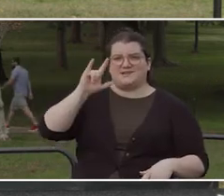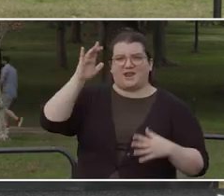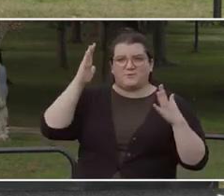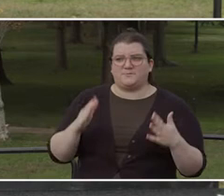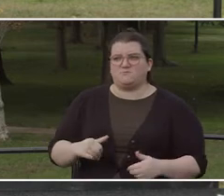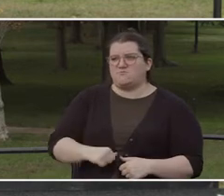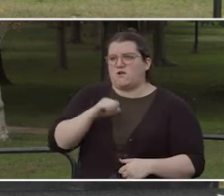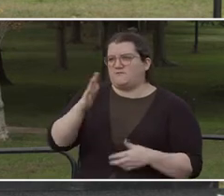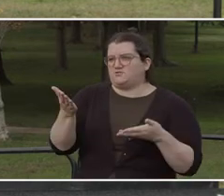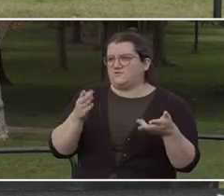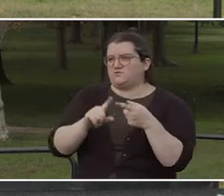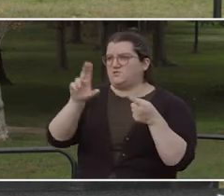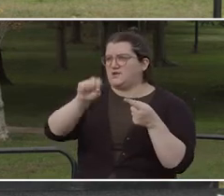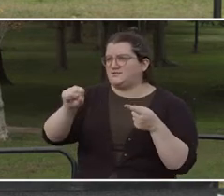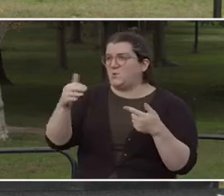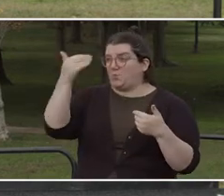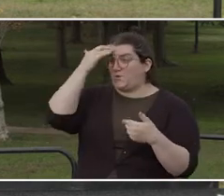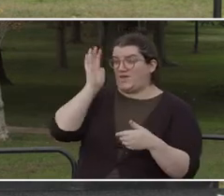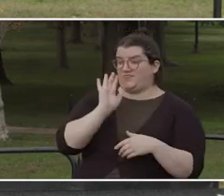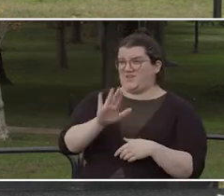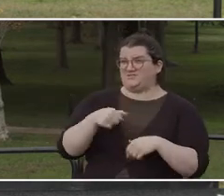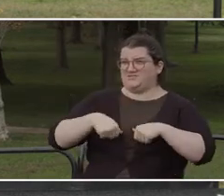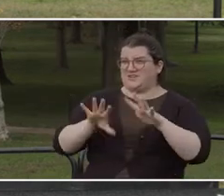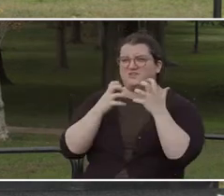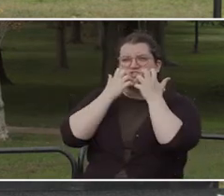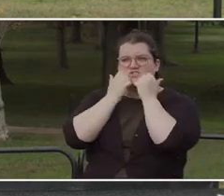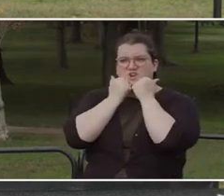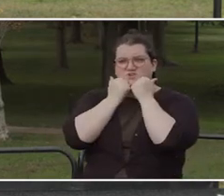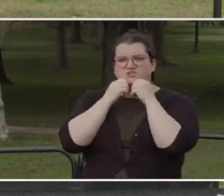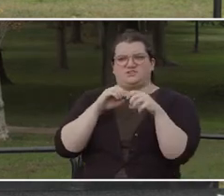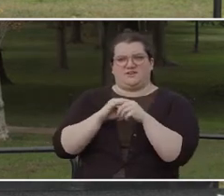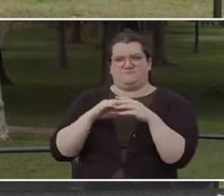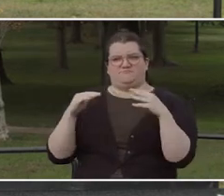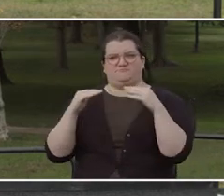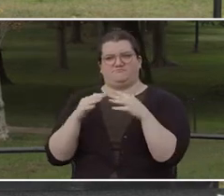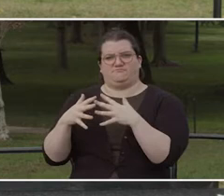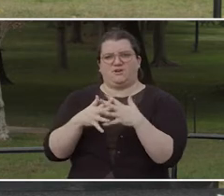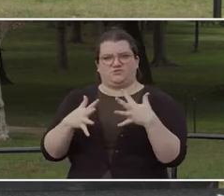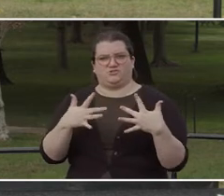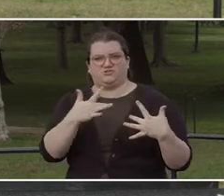States and knew their sacrifices were cherished in the hearts of their fellow countrymen.